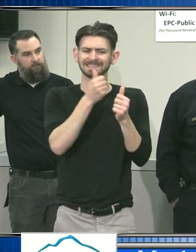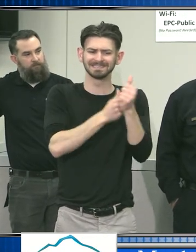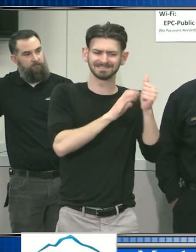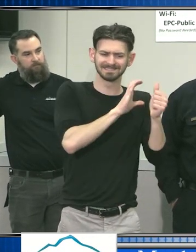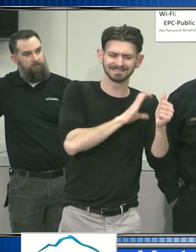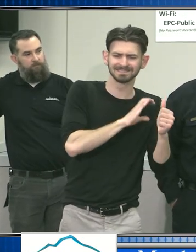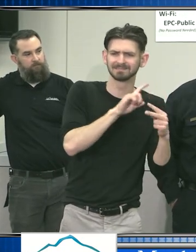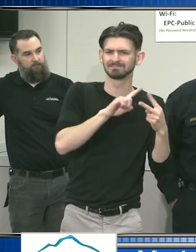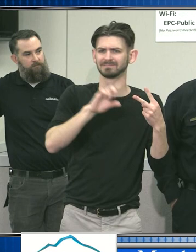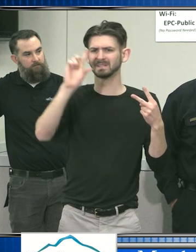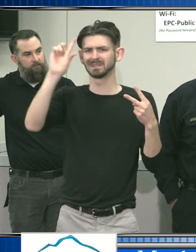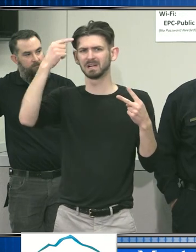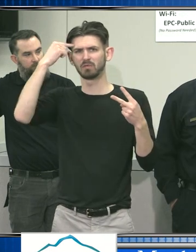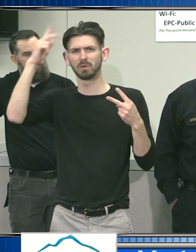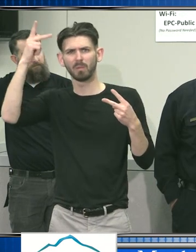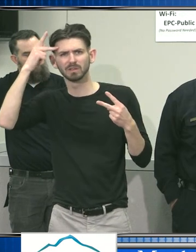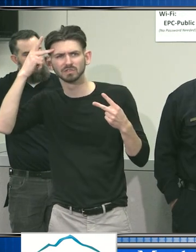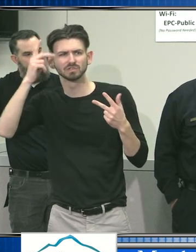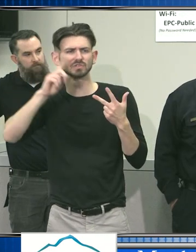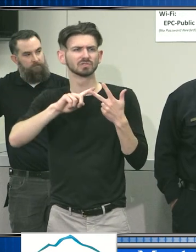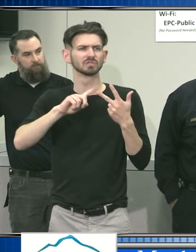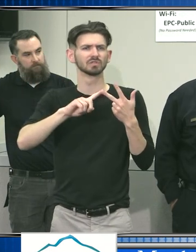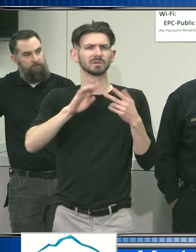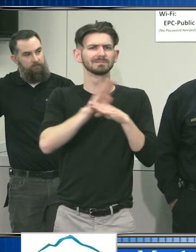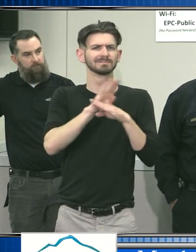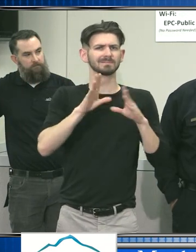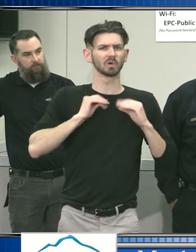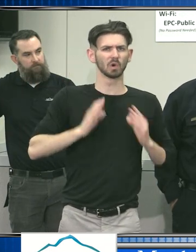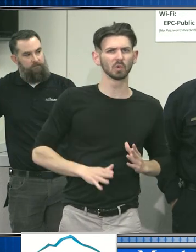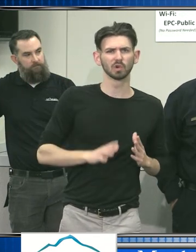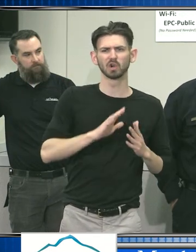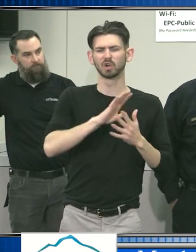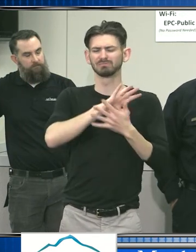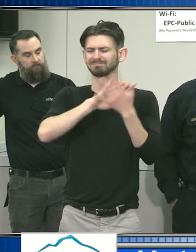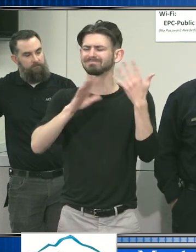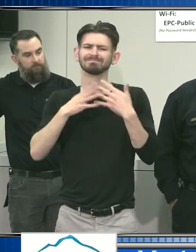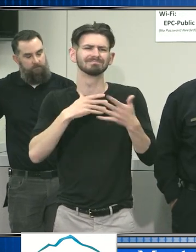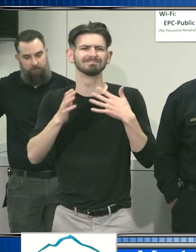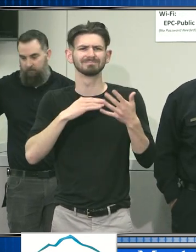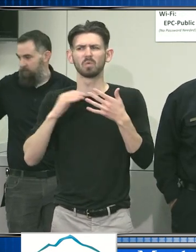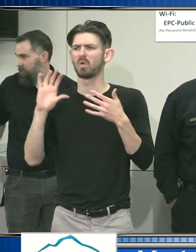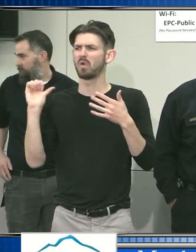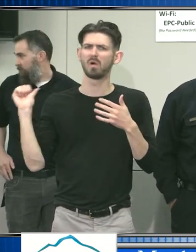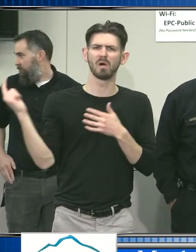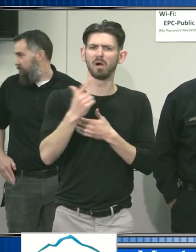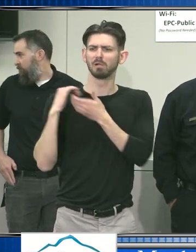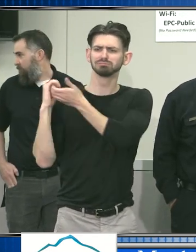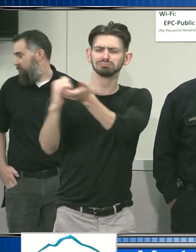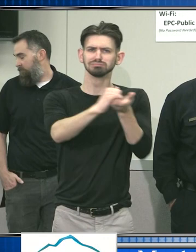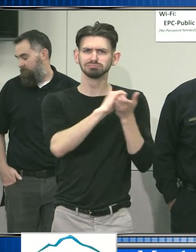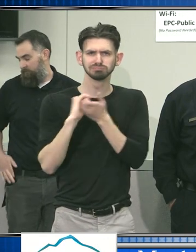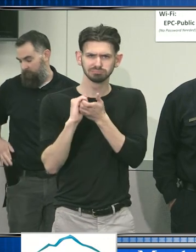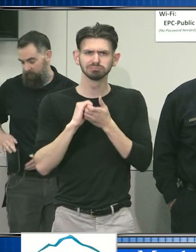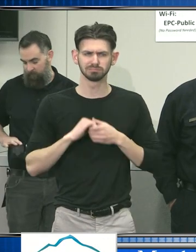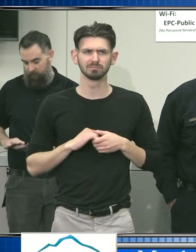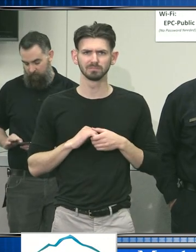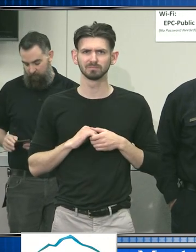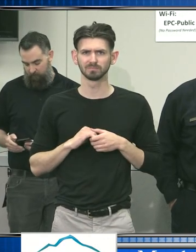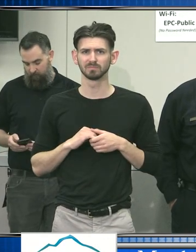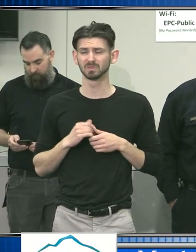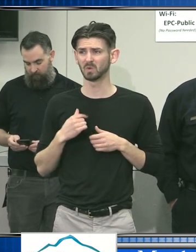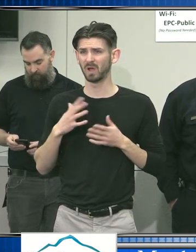every small business owner, we are all in this together. And so I think we need to make an appeal to citizens to say,